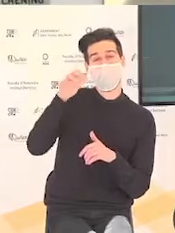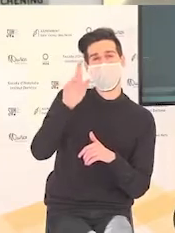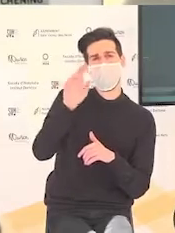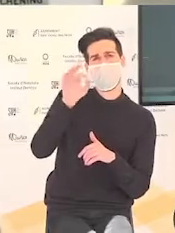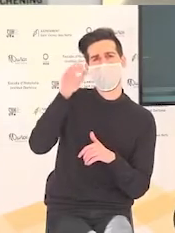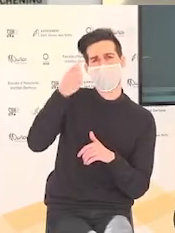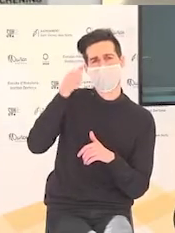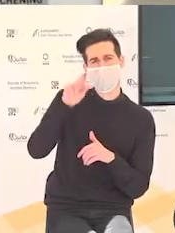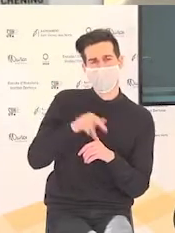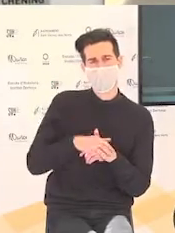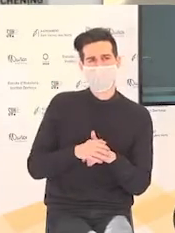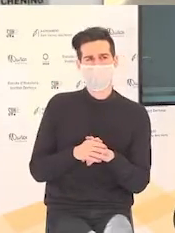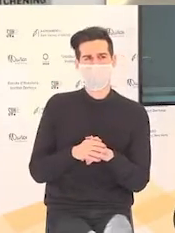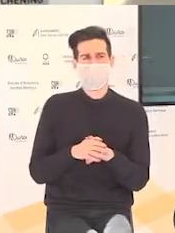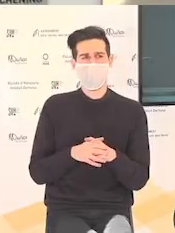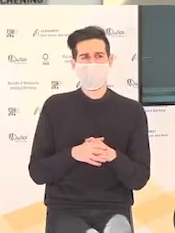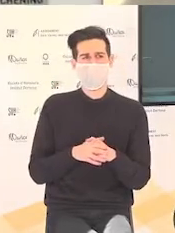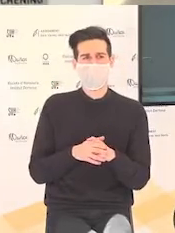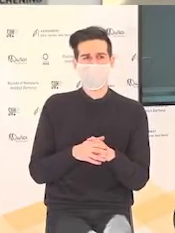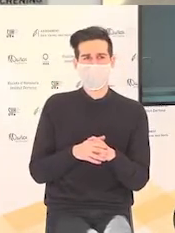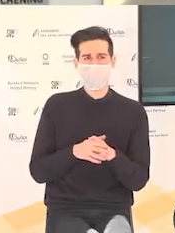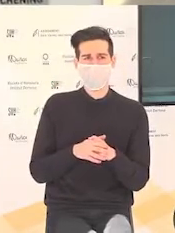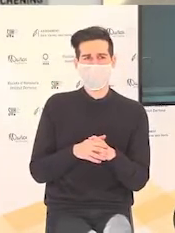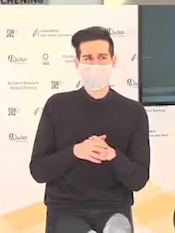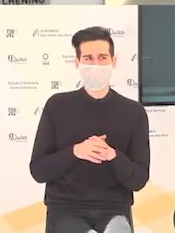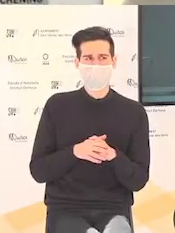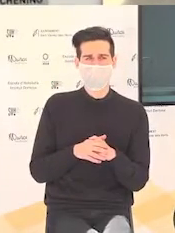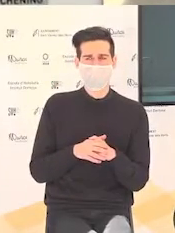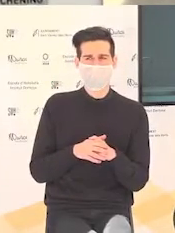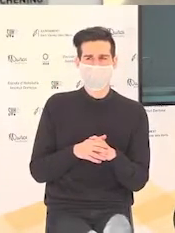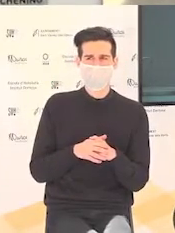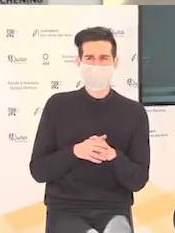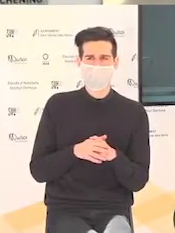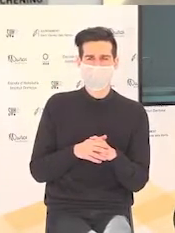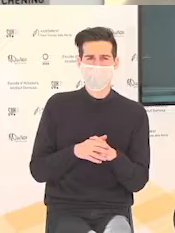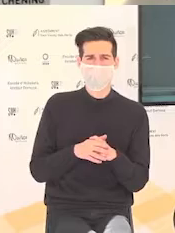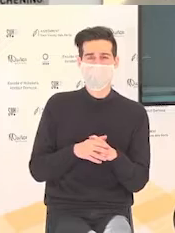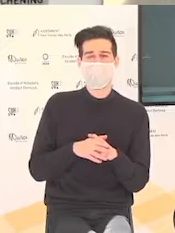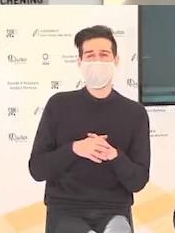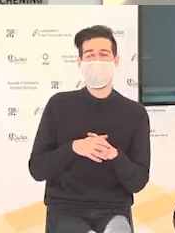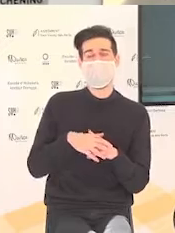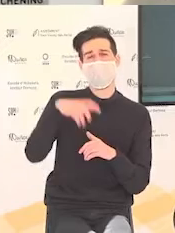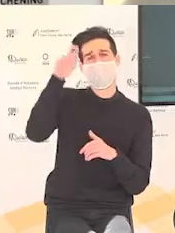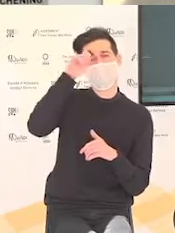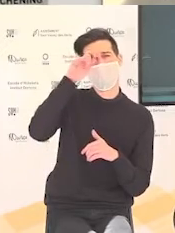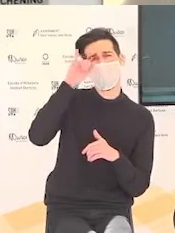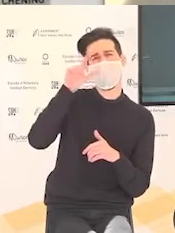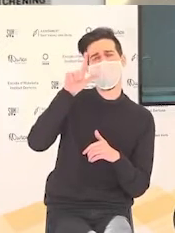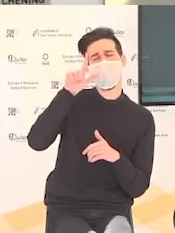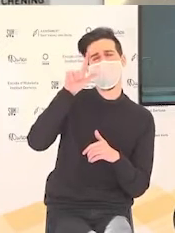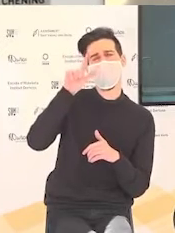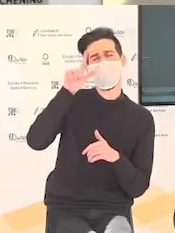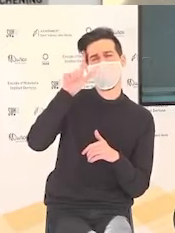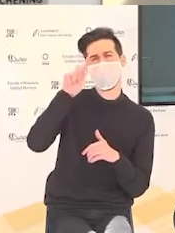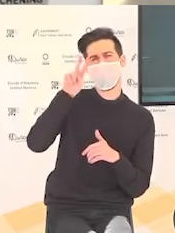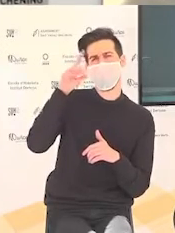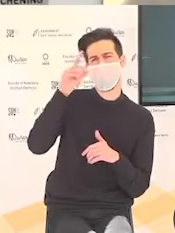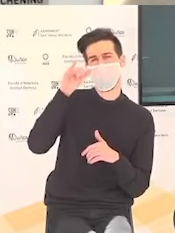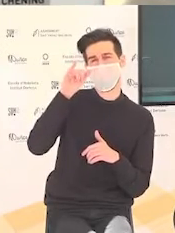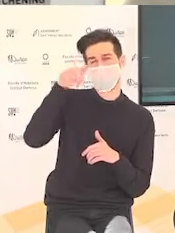inulin is a fiber that comes from chicory. La inulina es una fibra que viene de las